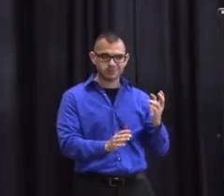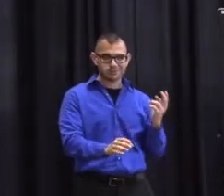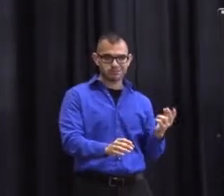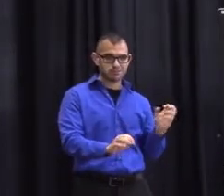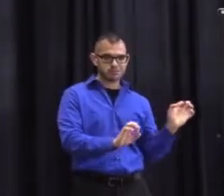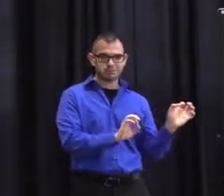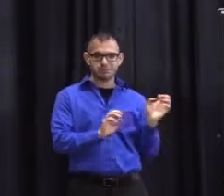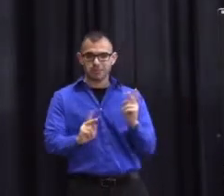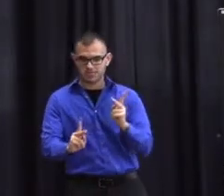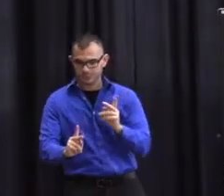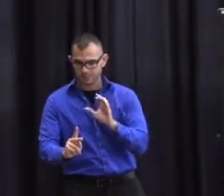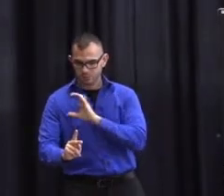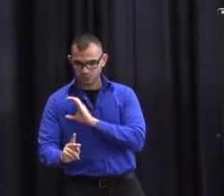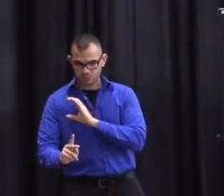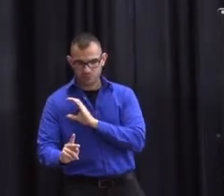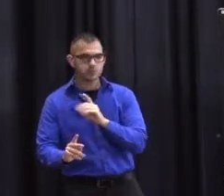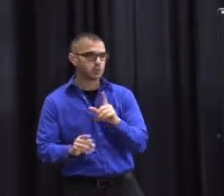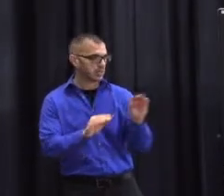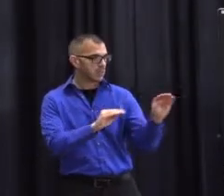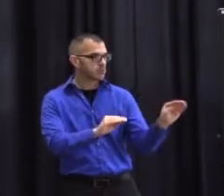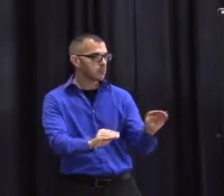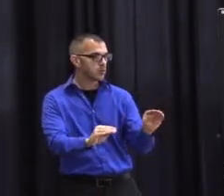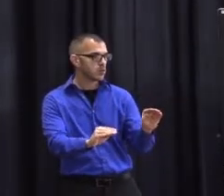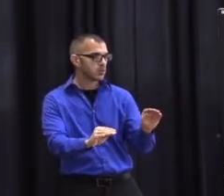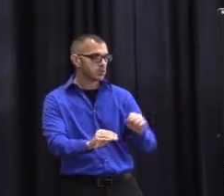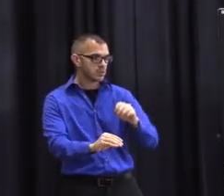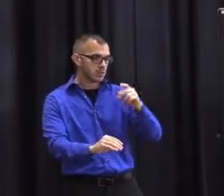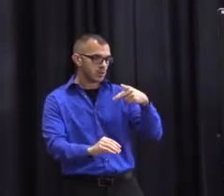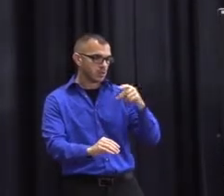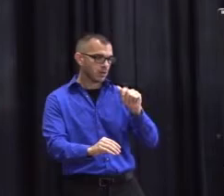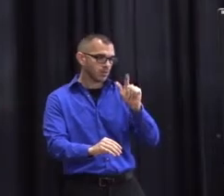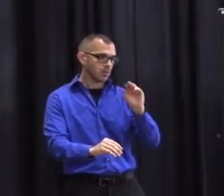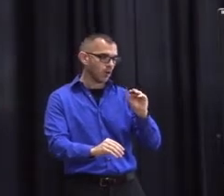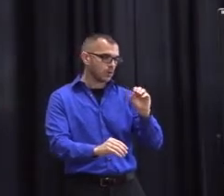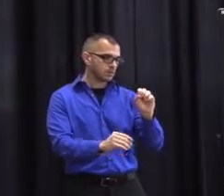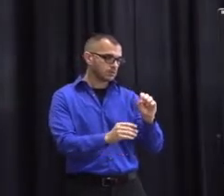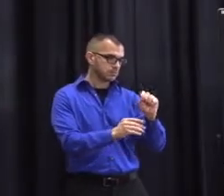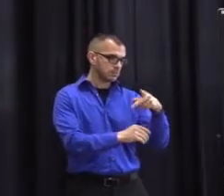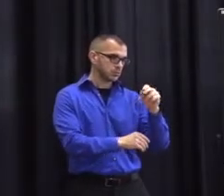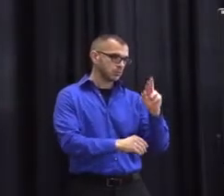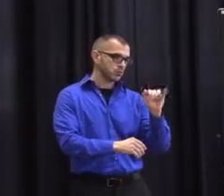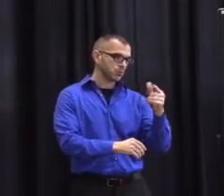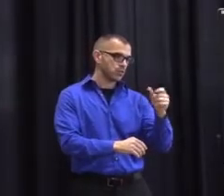enforcement. So they moved to Palm Desert, California, Palm Springs. There was a